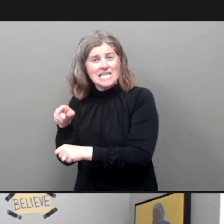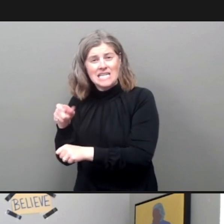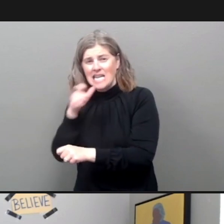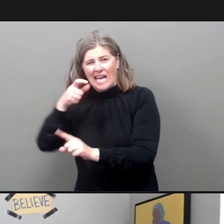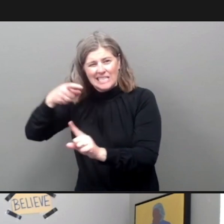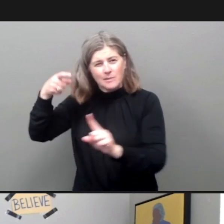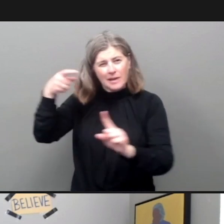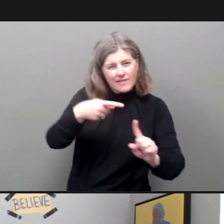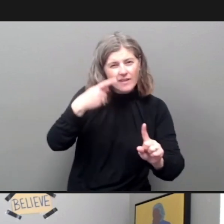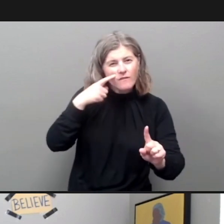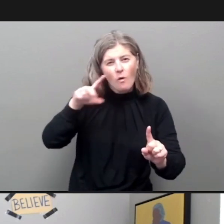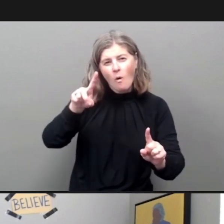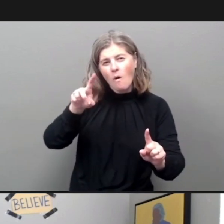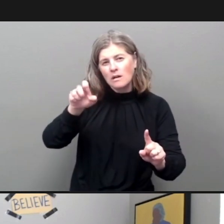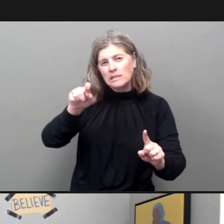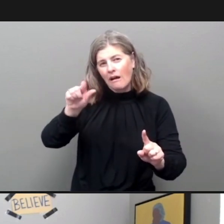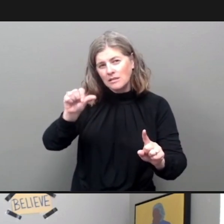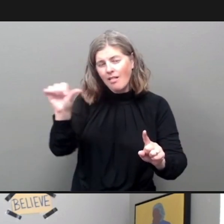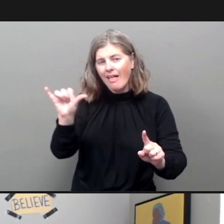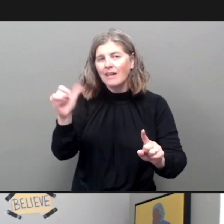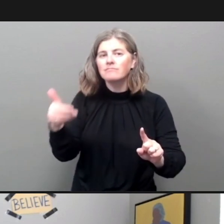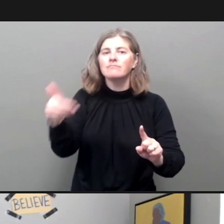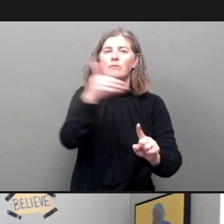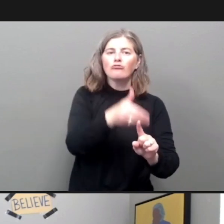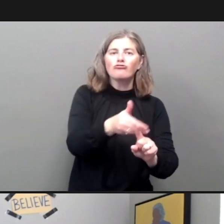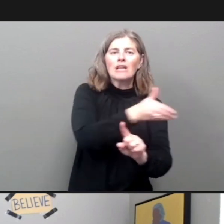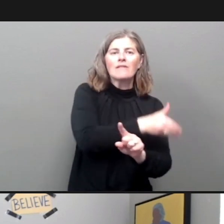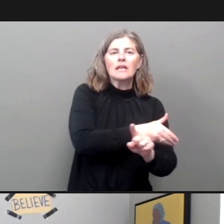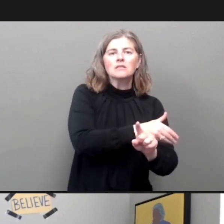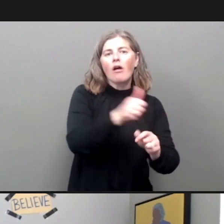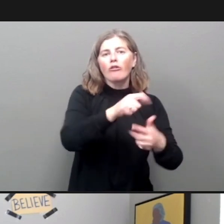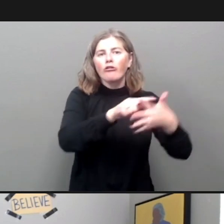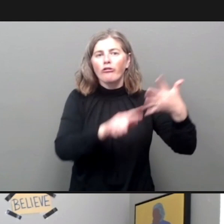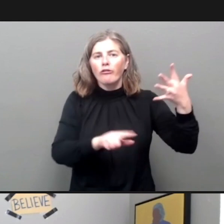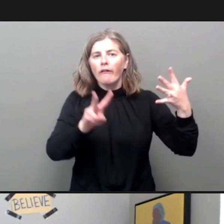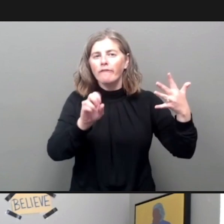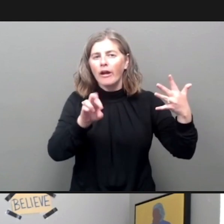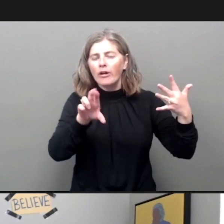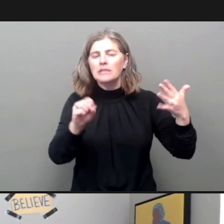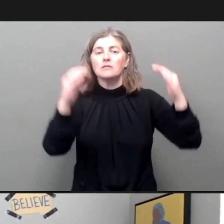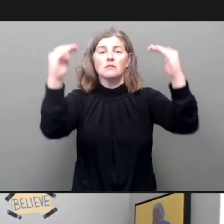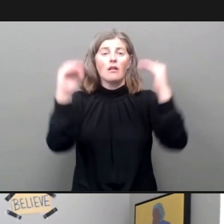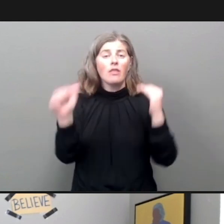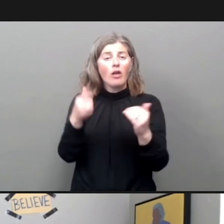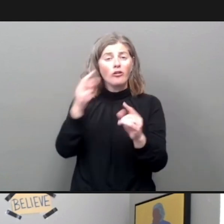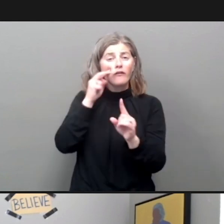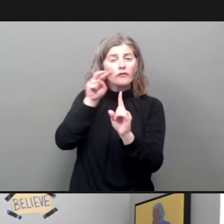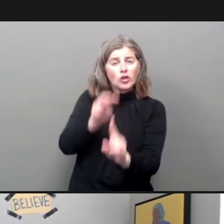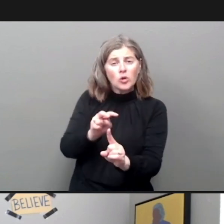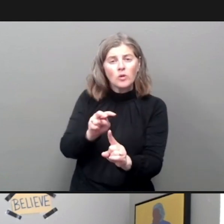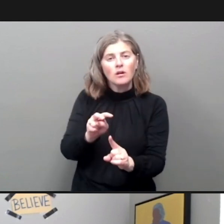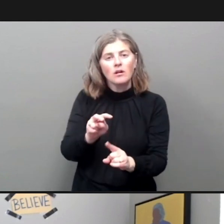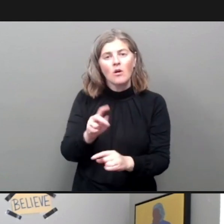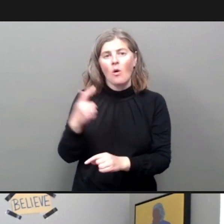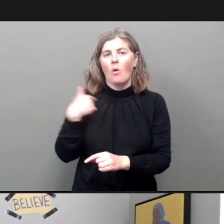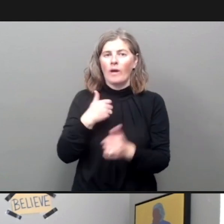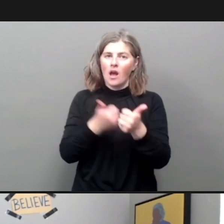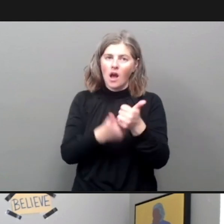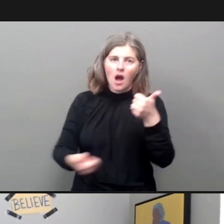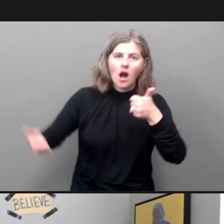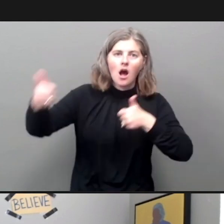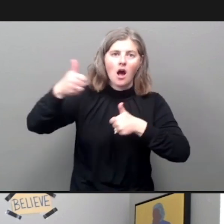for Delta as it was for the previous variants. The other piece is, you know, New Mexico led the pack, the